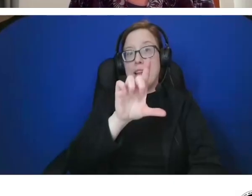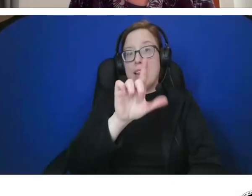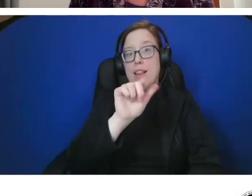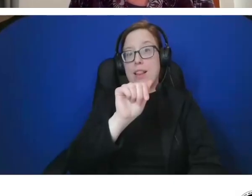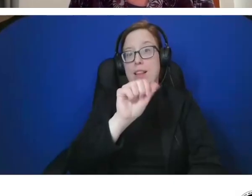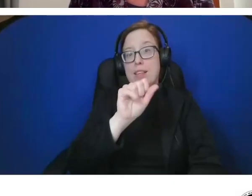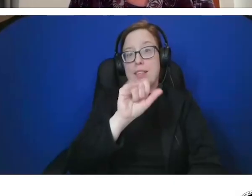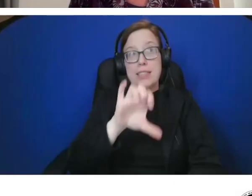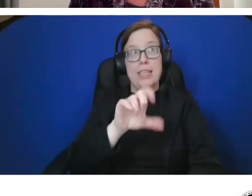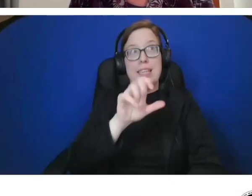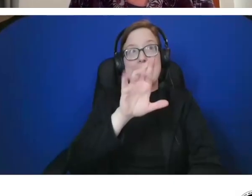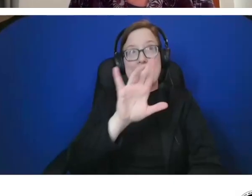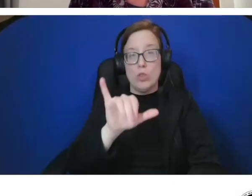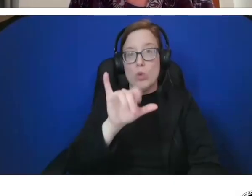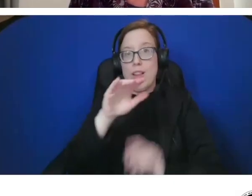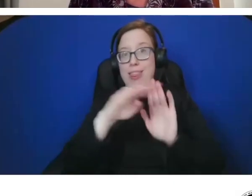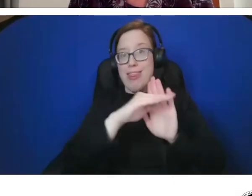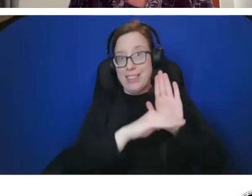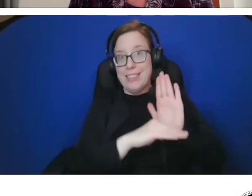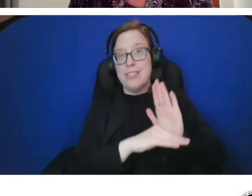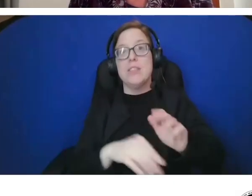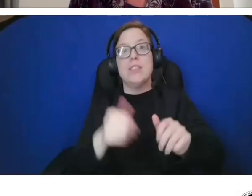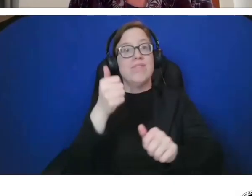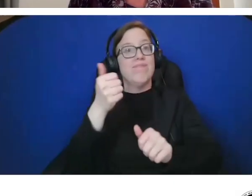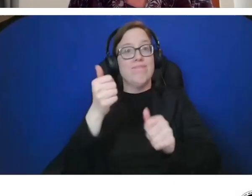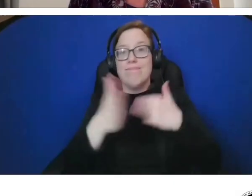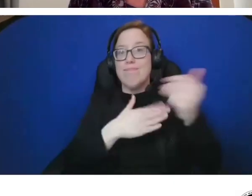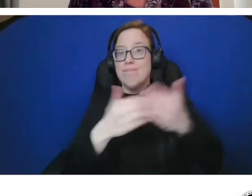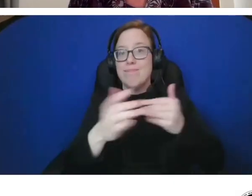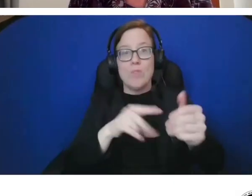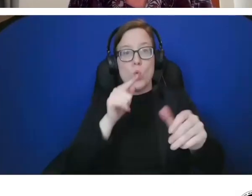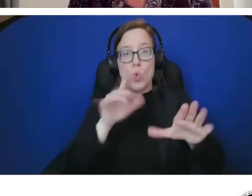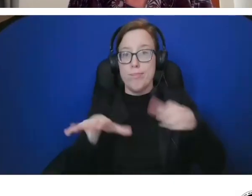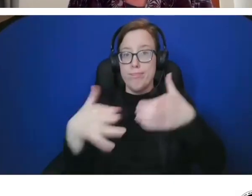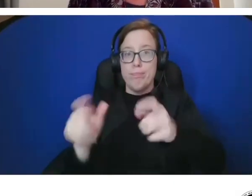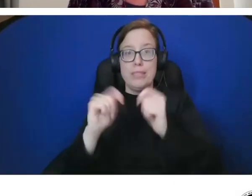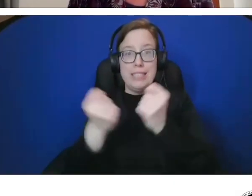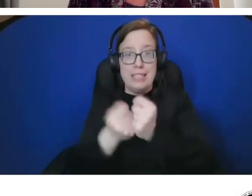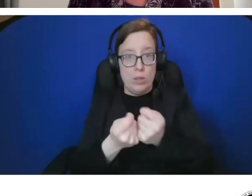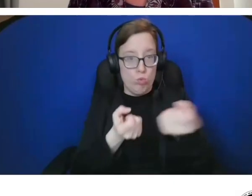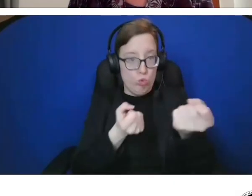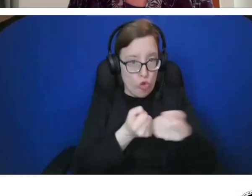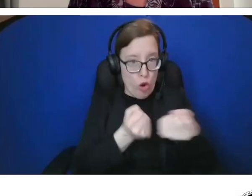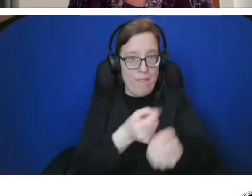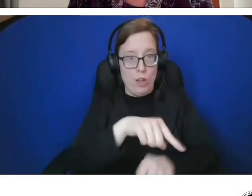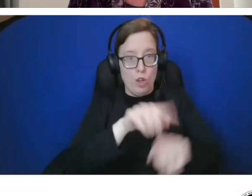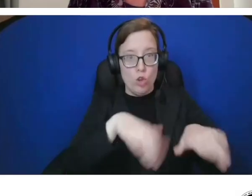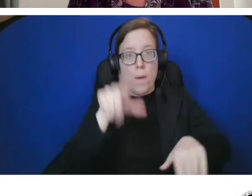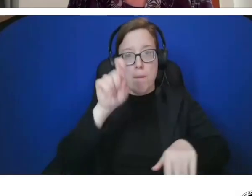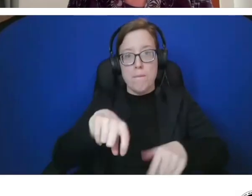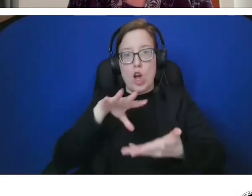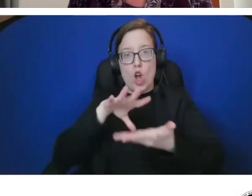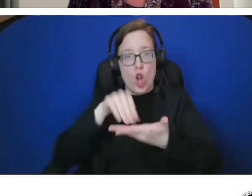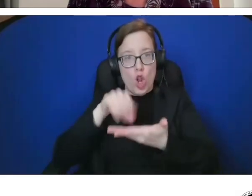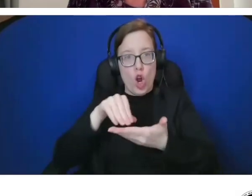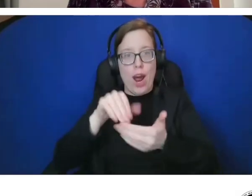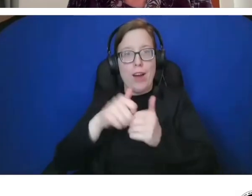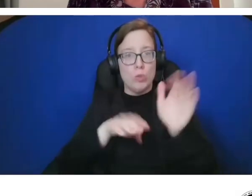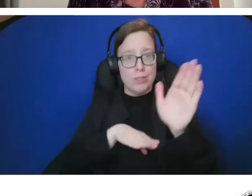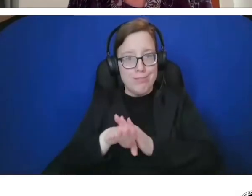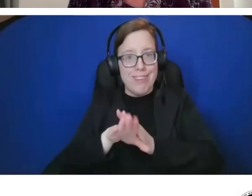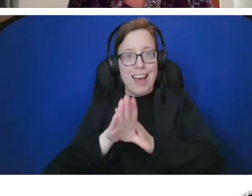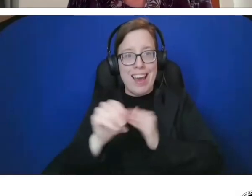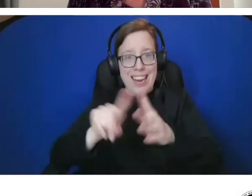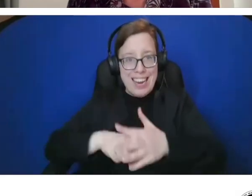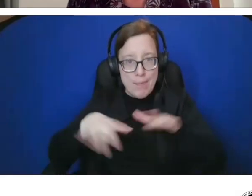are literacy lessons that every team serving children who are deafblind must know how to develop and